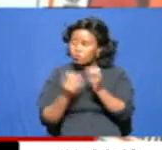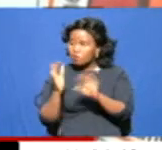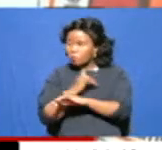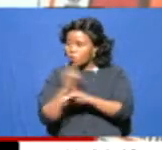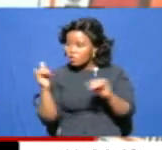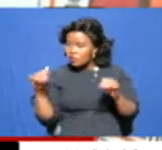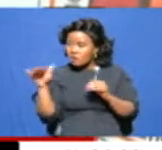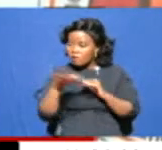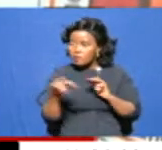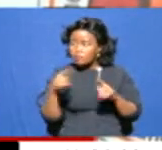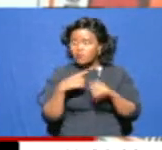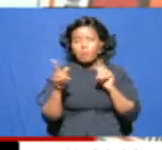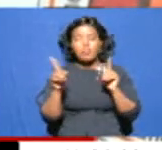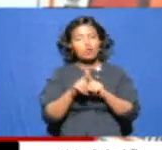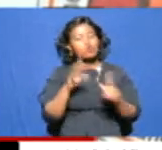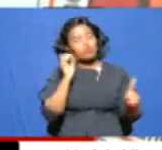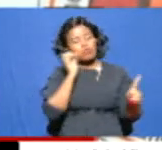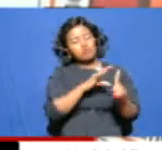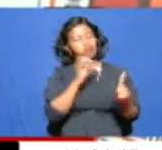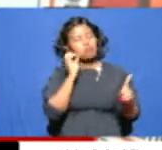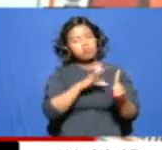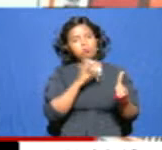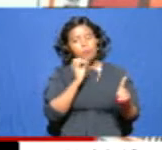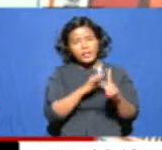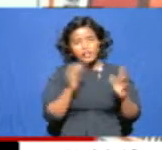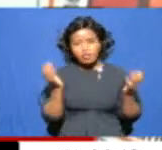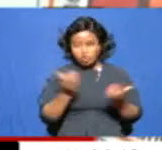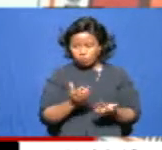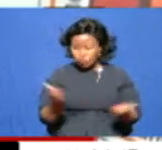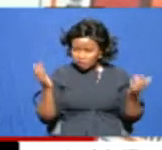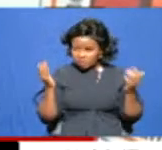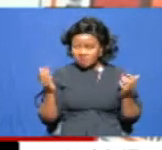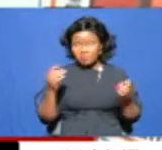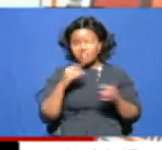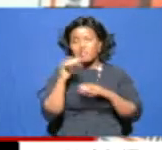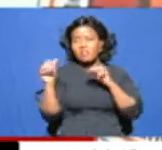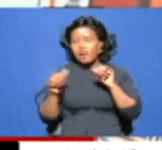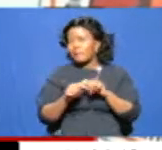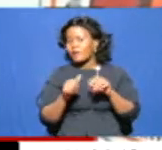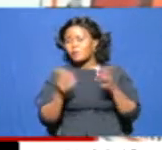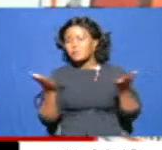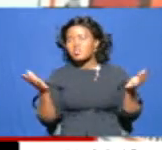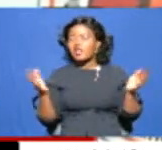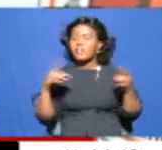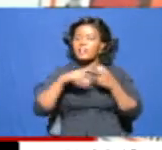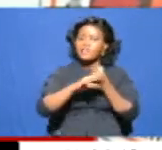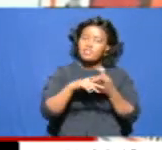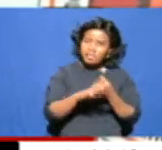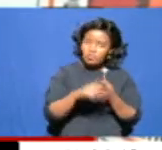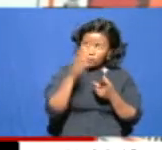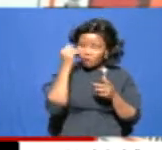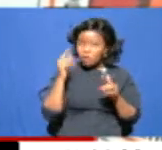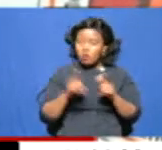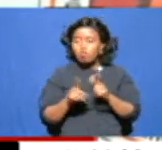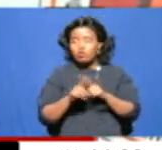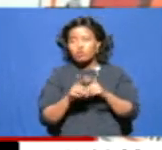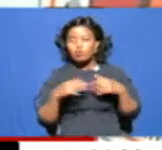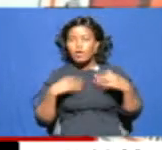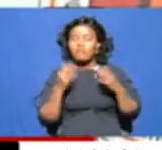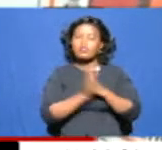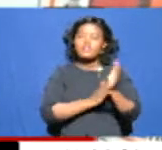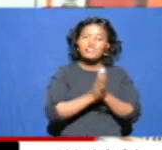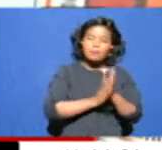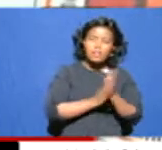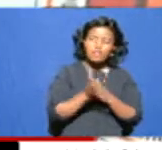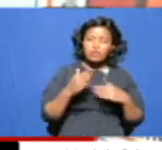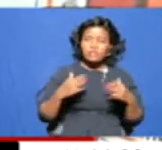mentor the children who we are going to meet about what engineering is, so that they also get inspiration and different ideas. Very